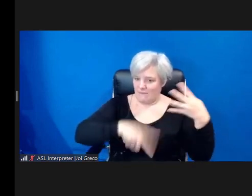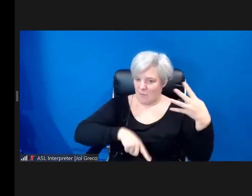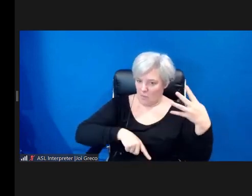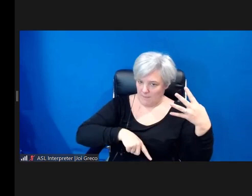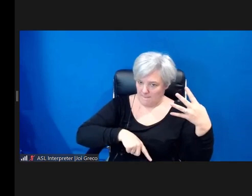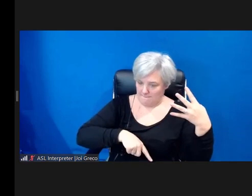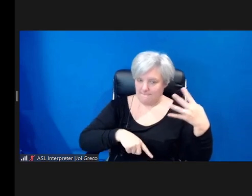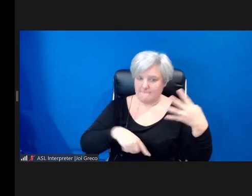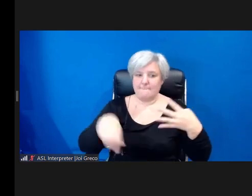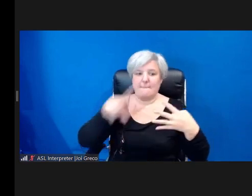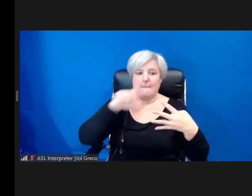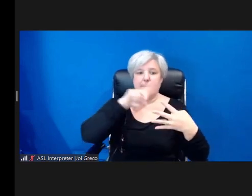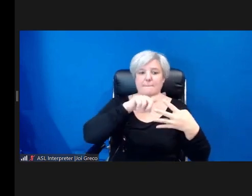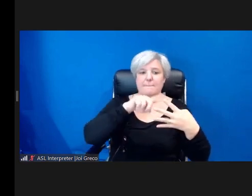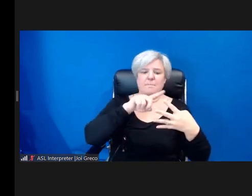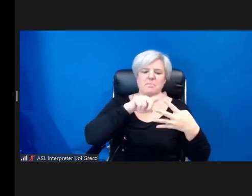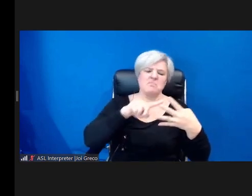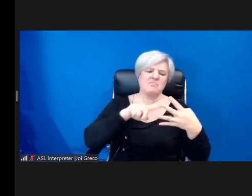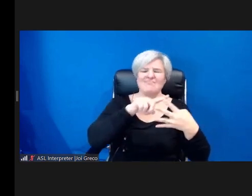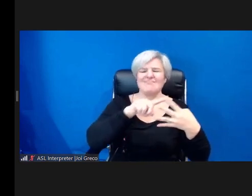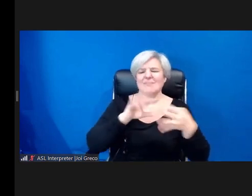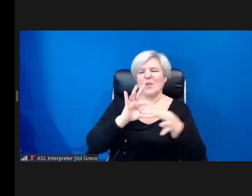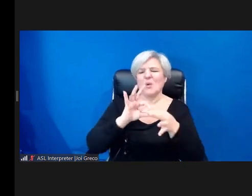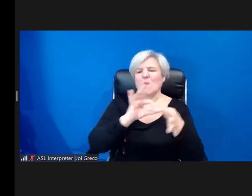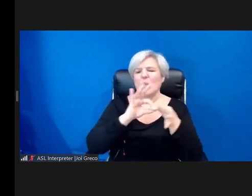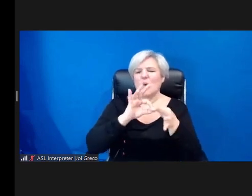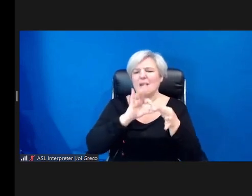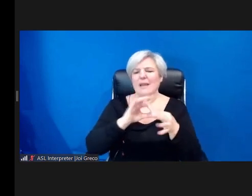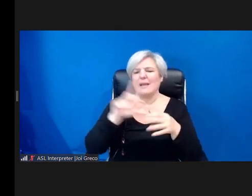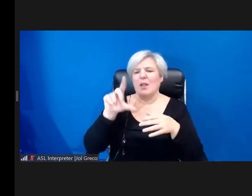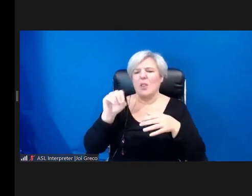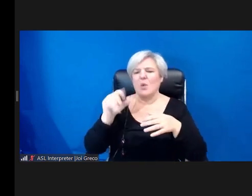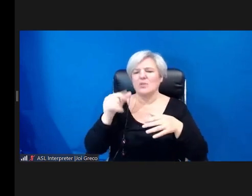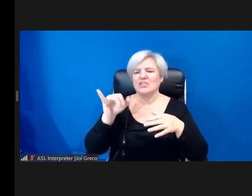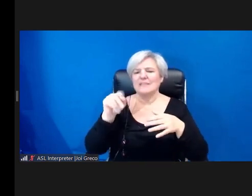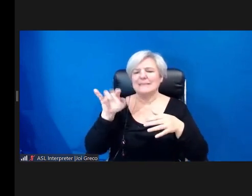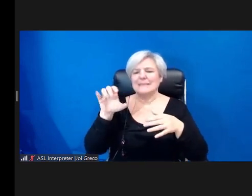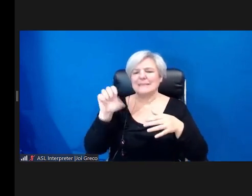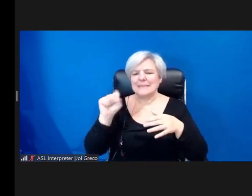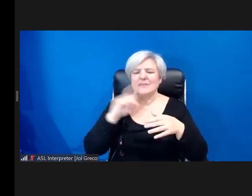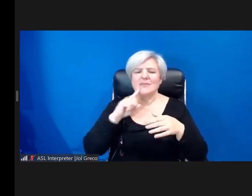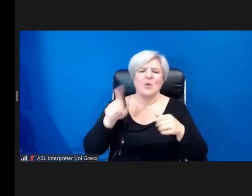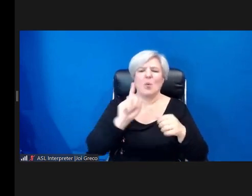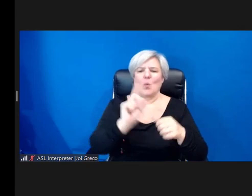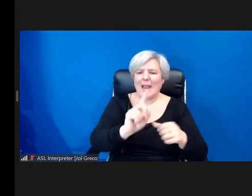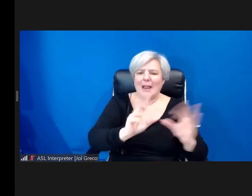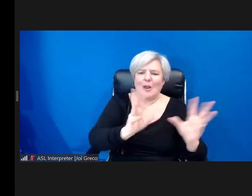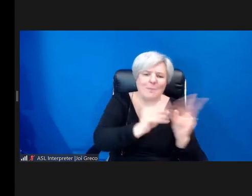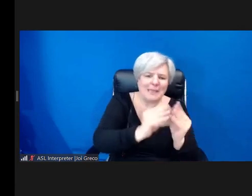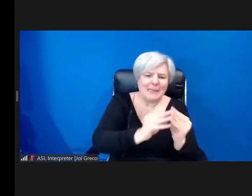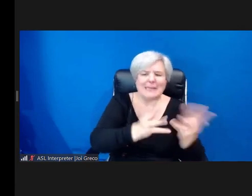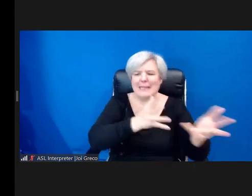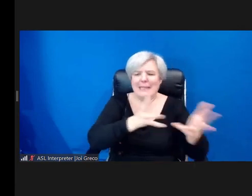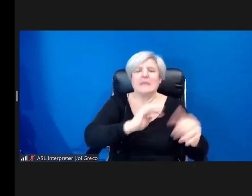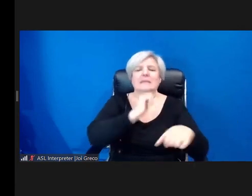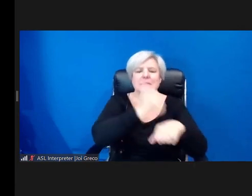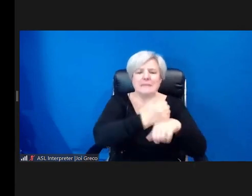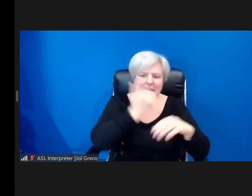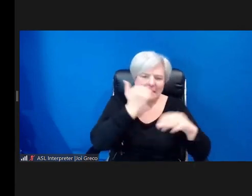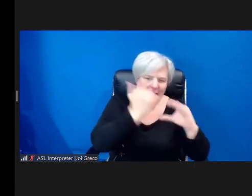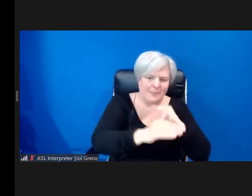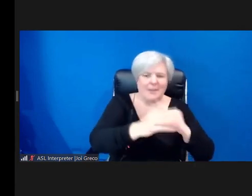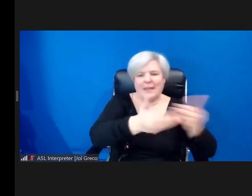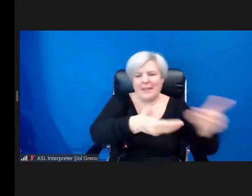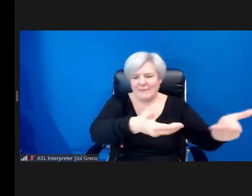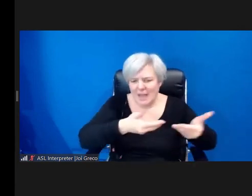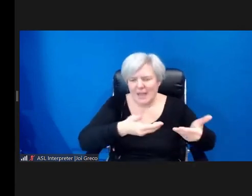parts. Parts 1 and 2 are about coordinating logistics for the virtual meeting and sending out the email invitation